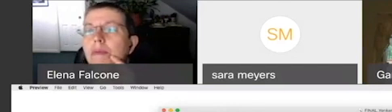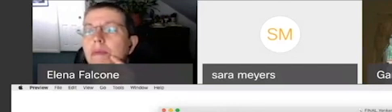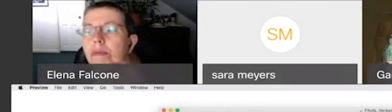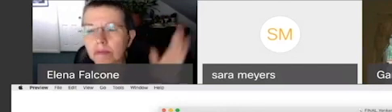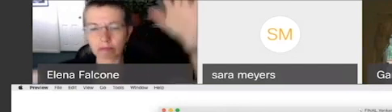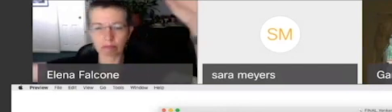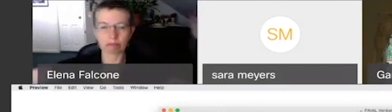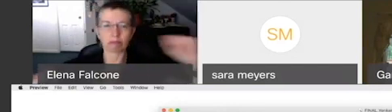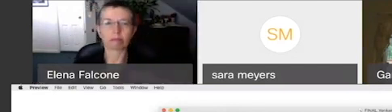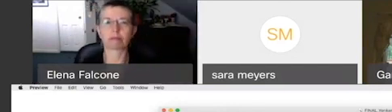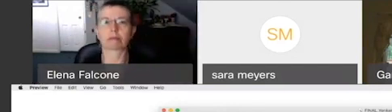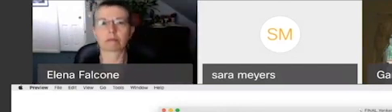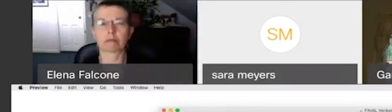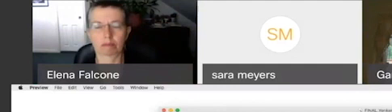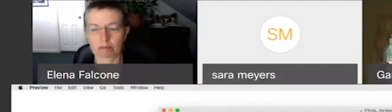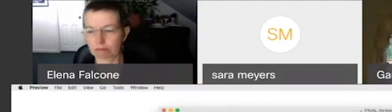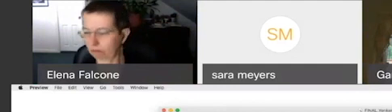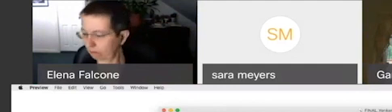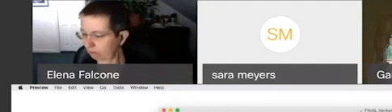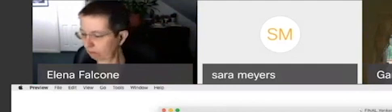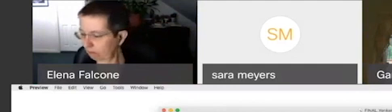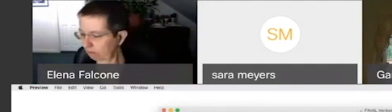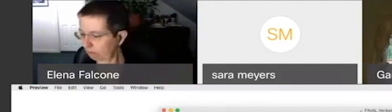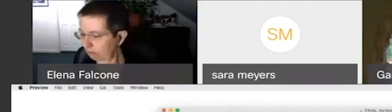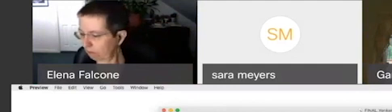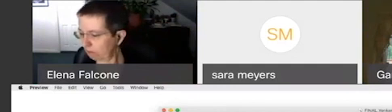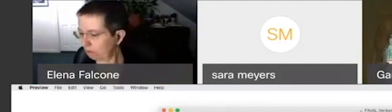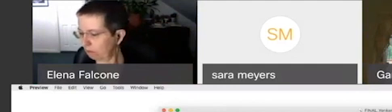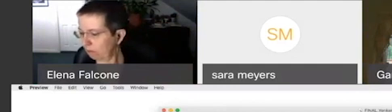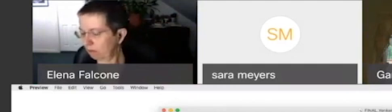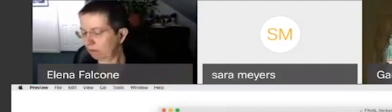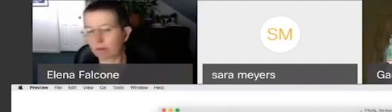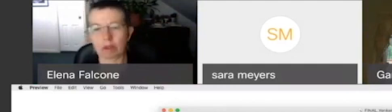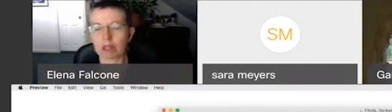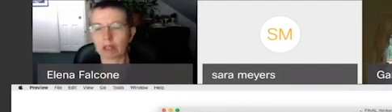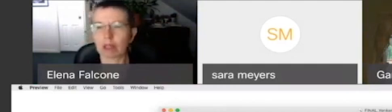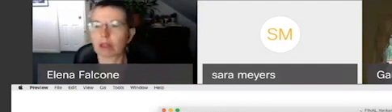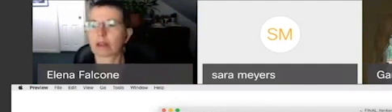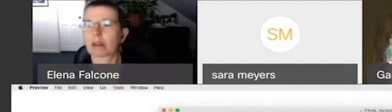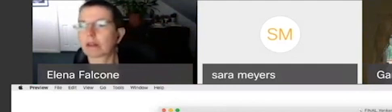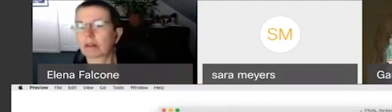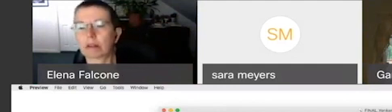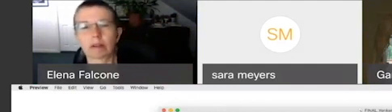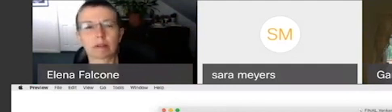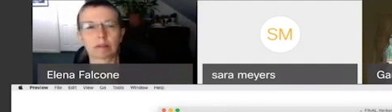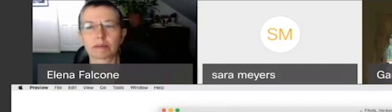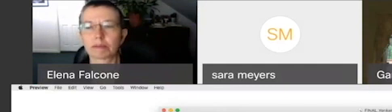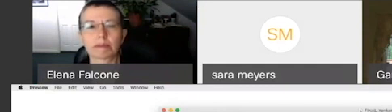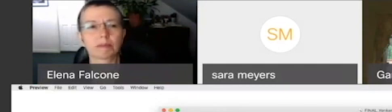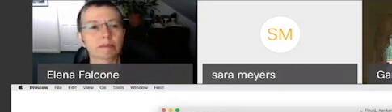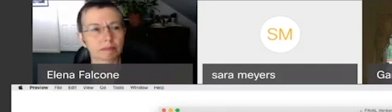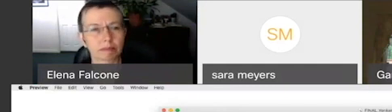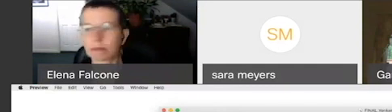$12,805, what would happen is that you would get a 1 month penalty period, all right? Meaning that Medicaid will not pay.